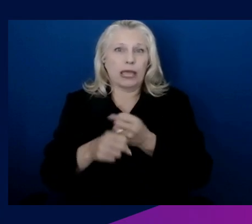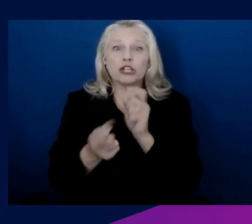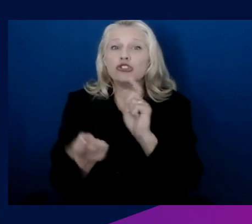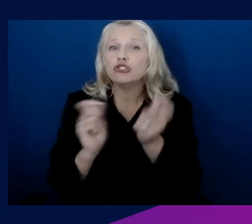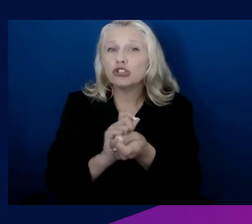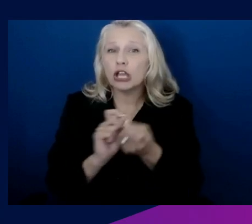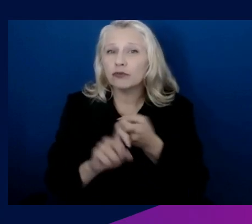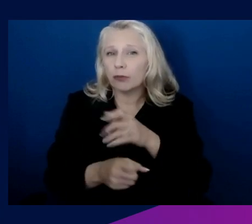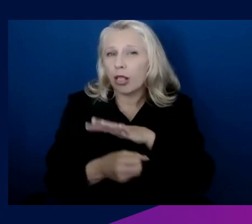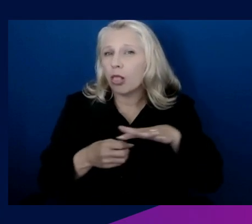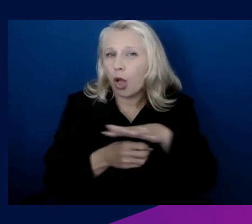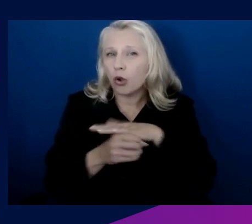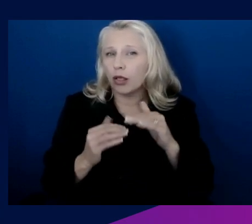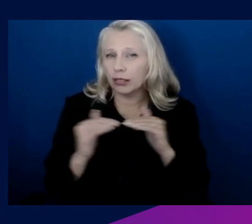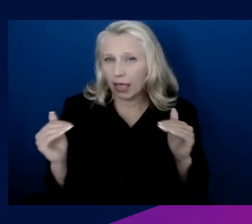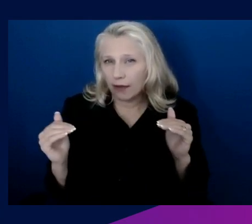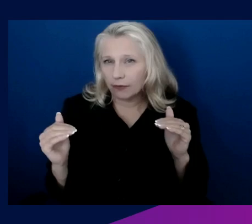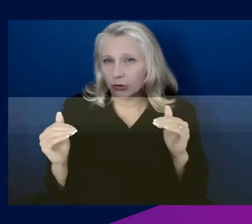levels to